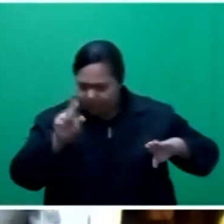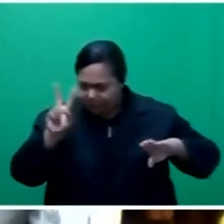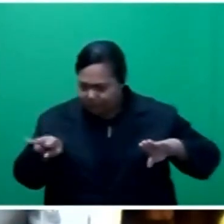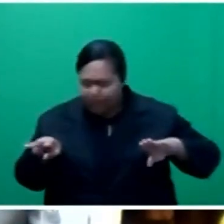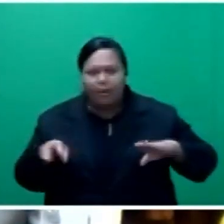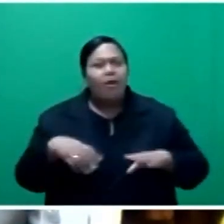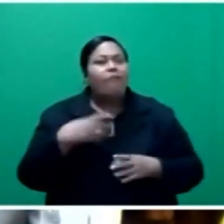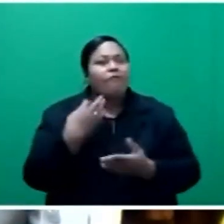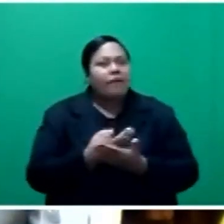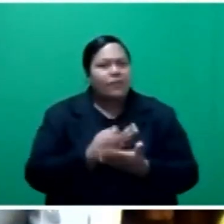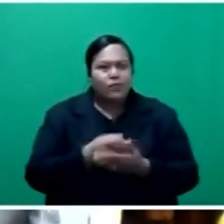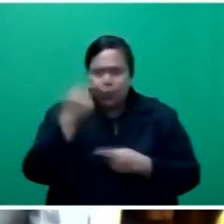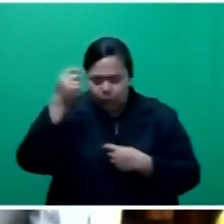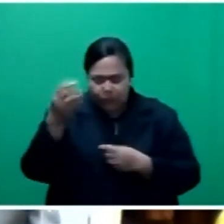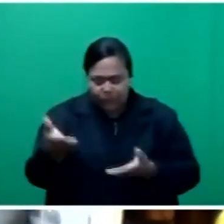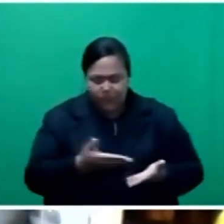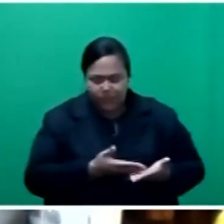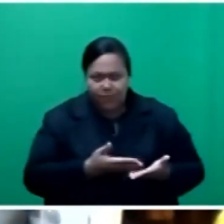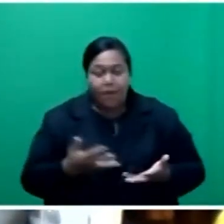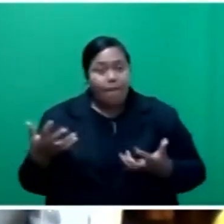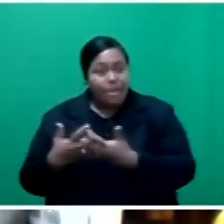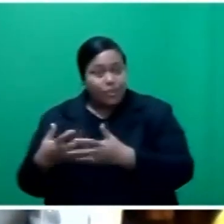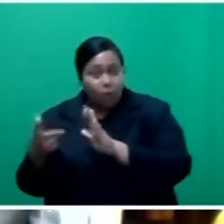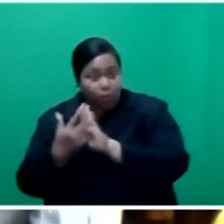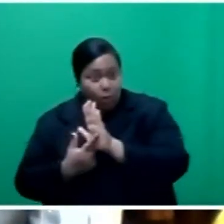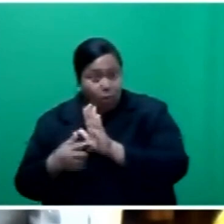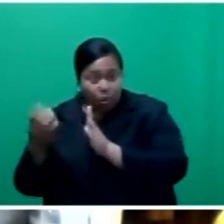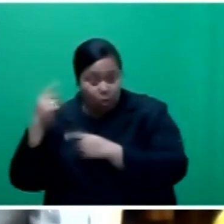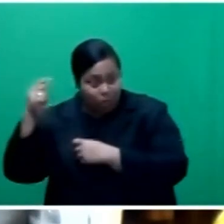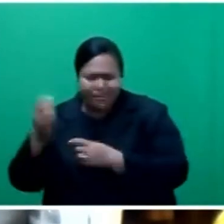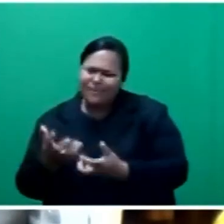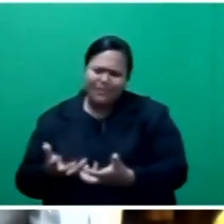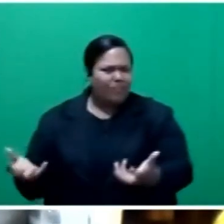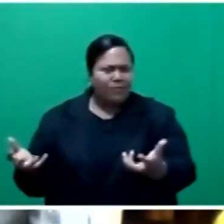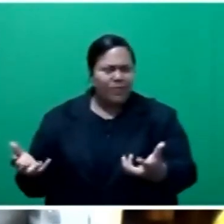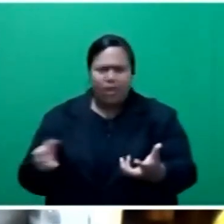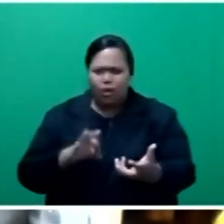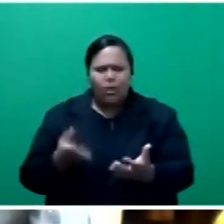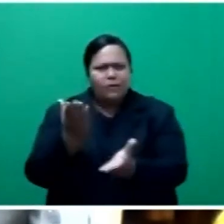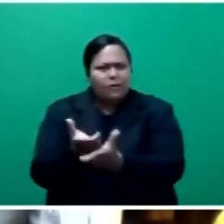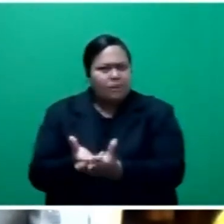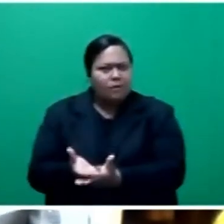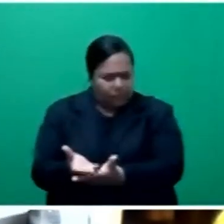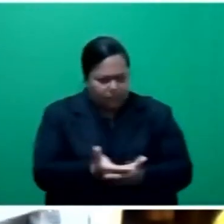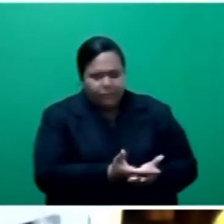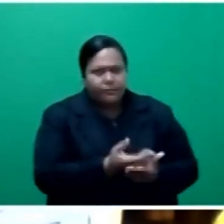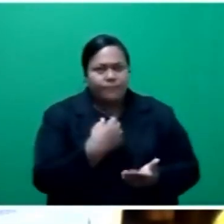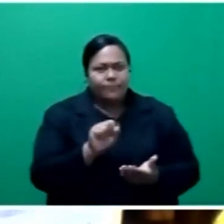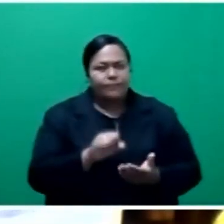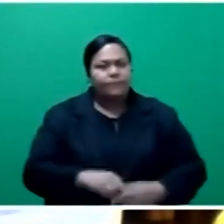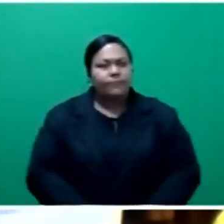The compliance audits come separately. You don't do them simultaneously, or indeed even one after the other. Mr. Speaker,